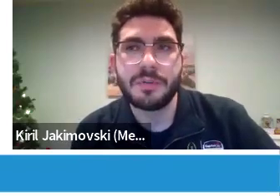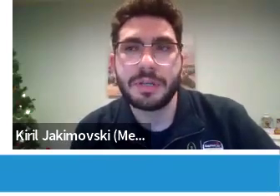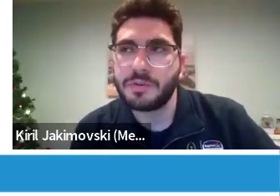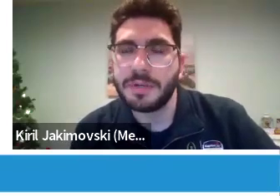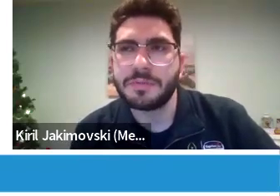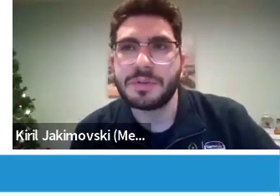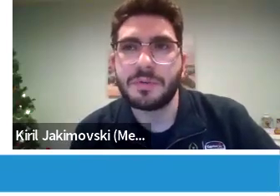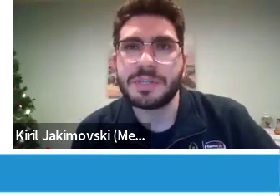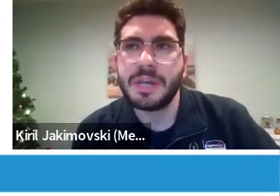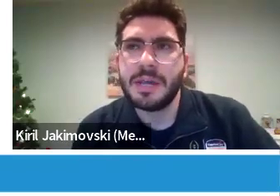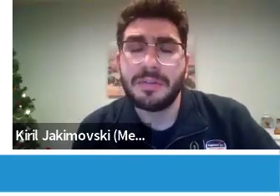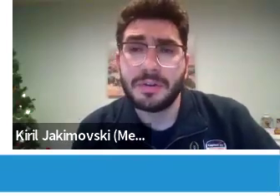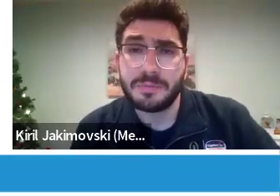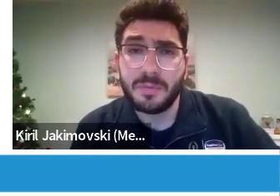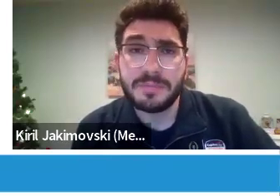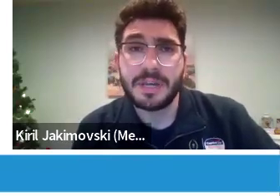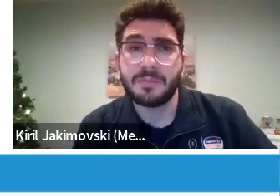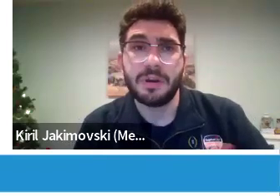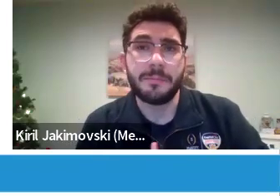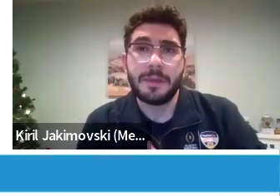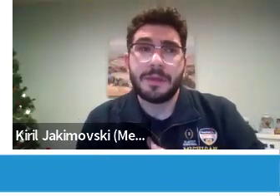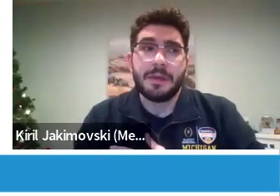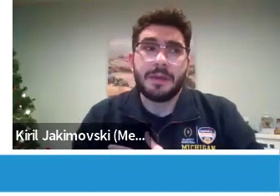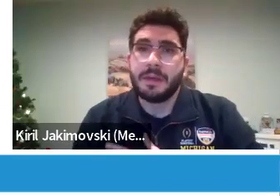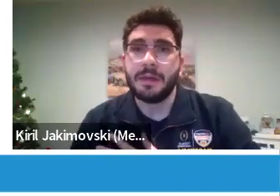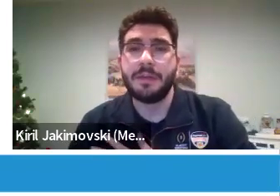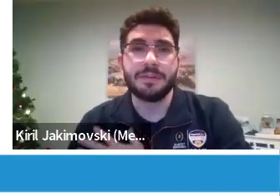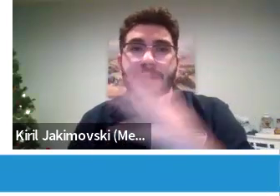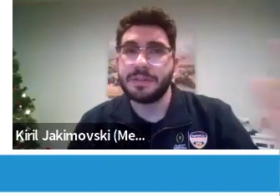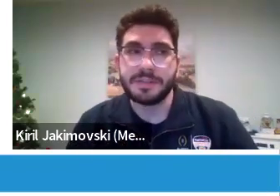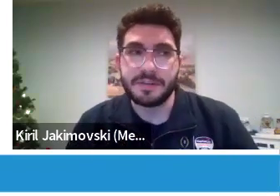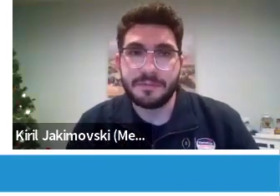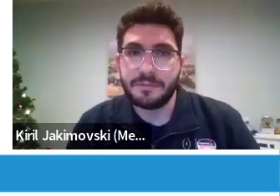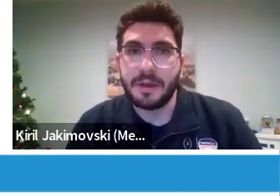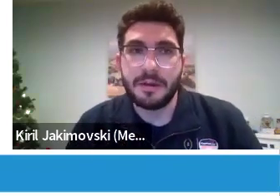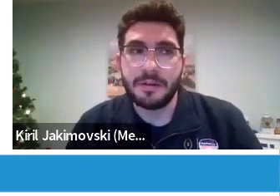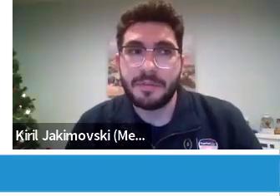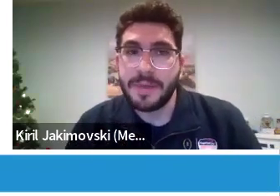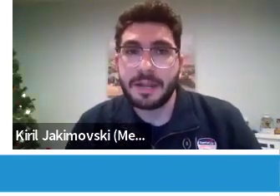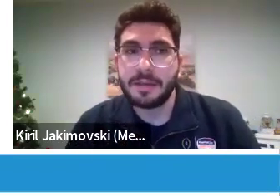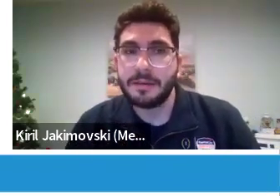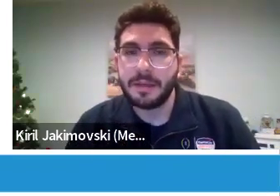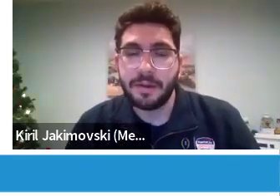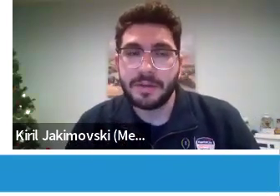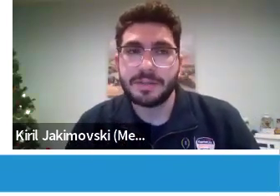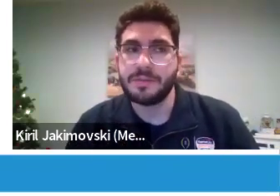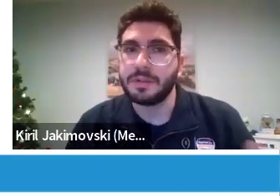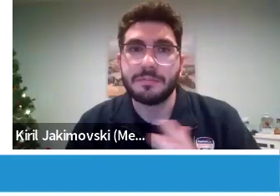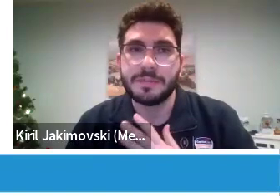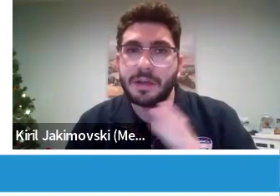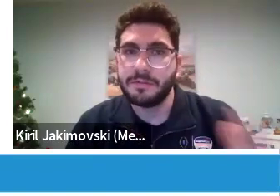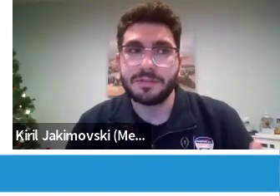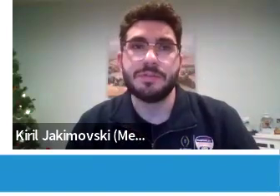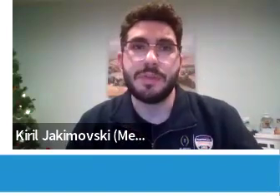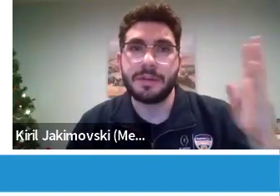is a really tremendous resource on the OGP website, where there's dozens of thematic areas you